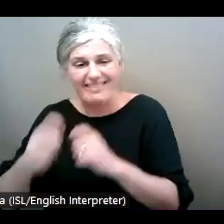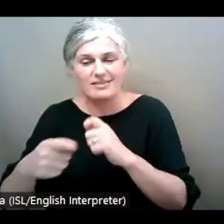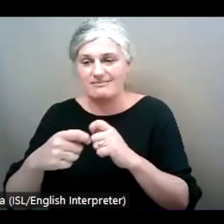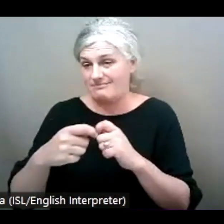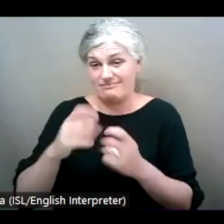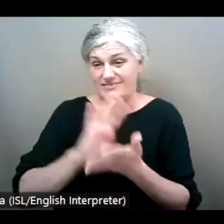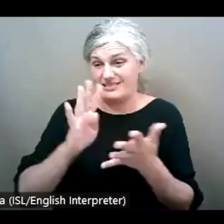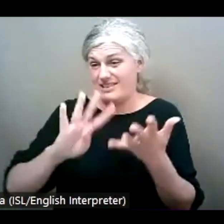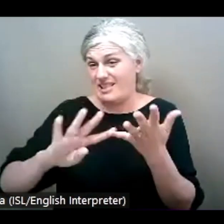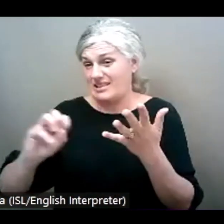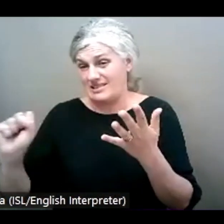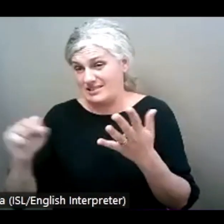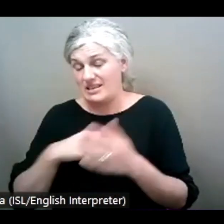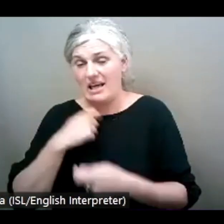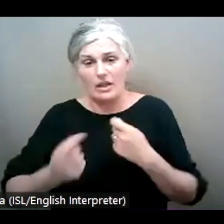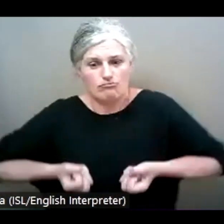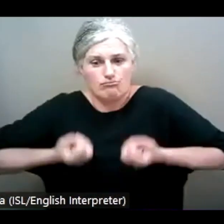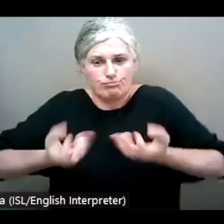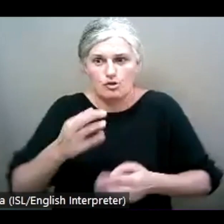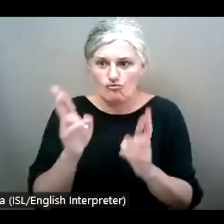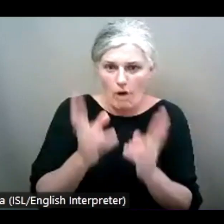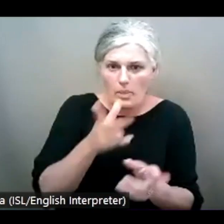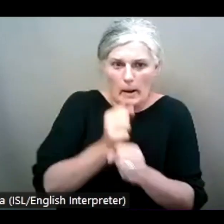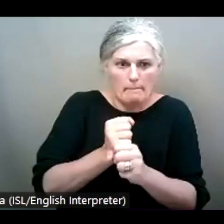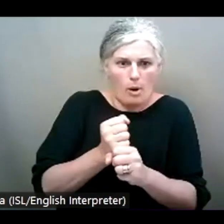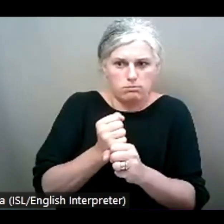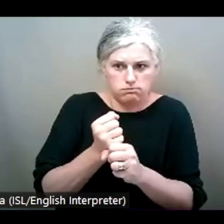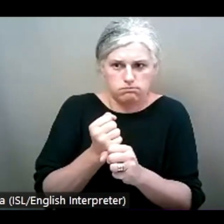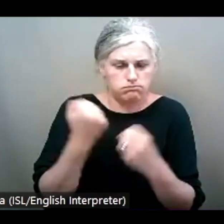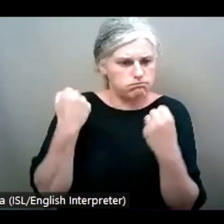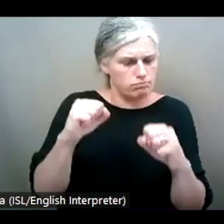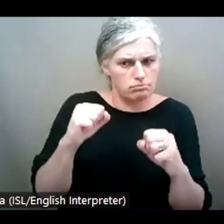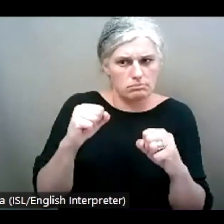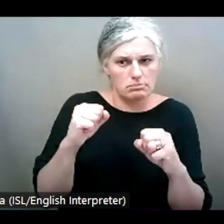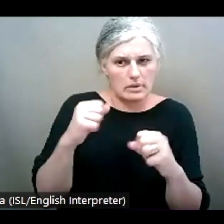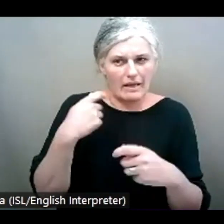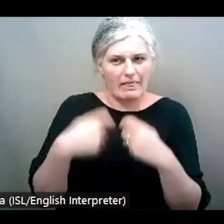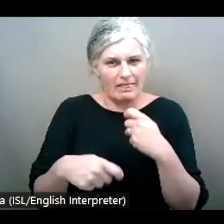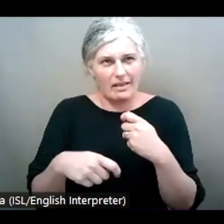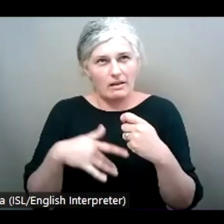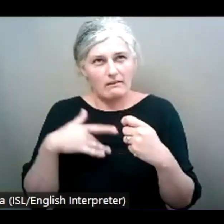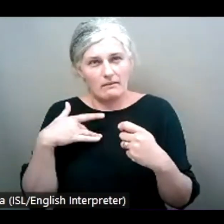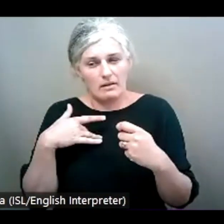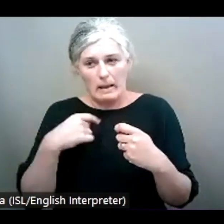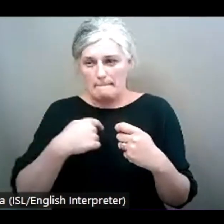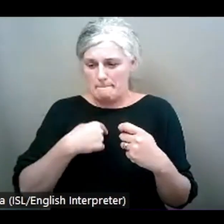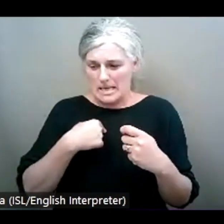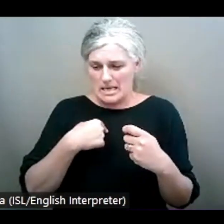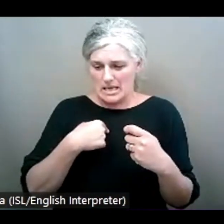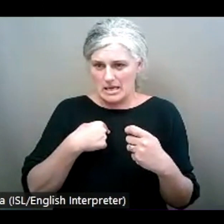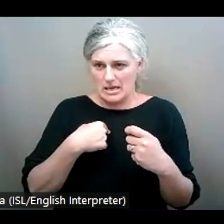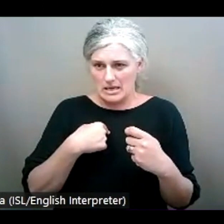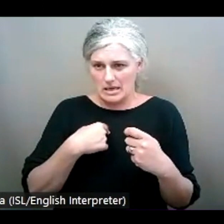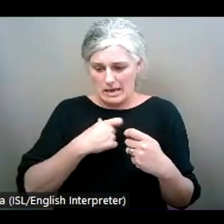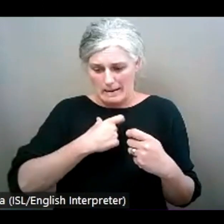you realize that what you're doing is just you're expressing your rights, and that you're taking the emphasis off me as a person